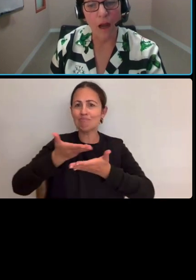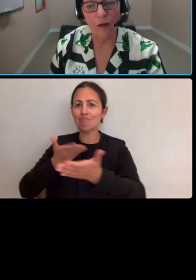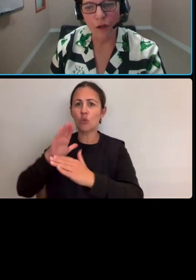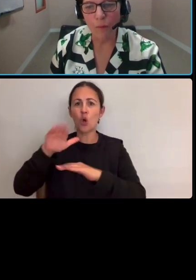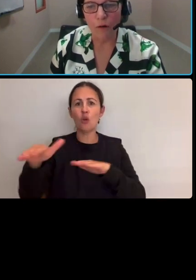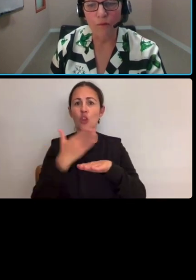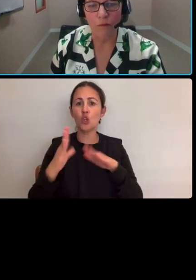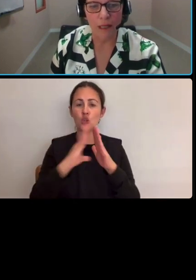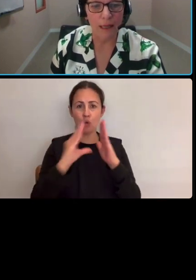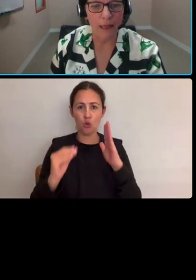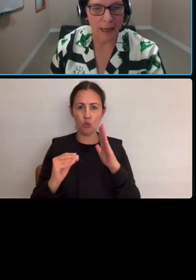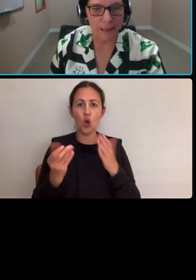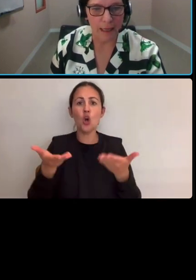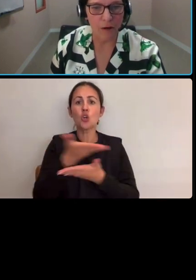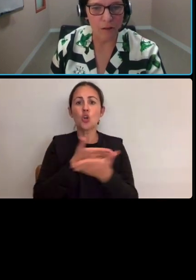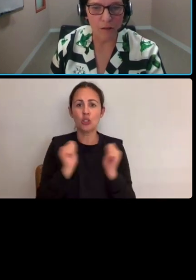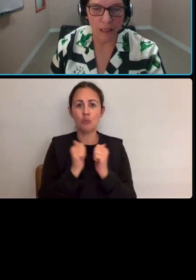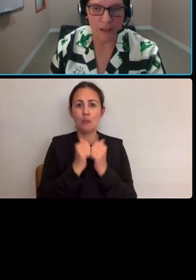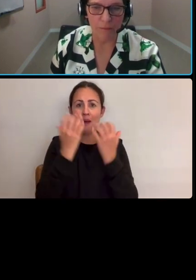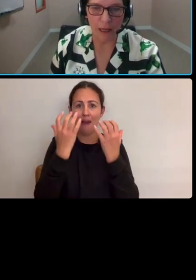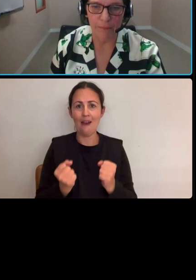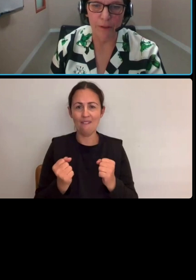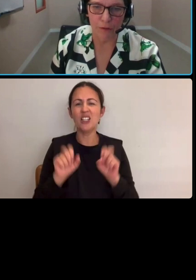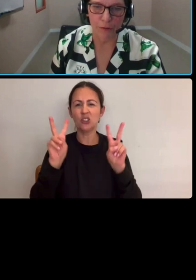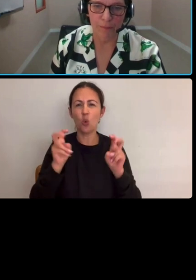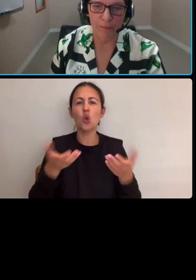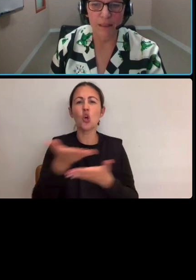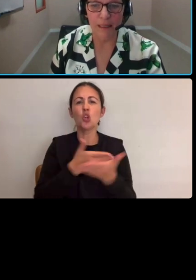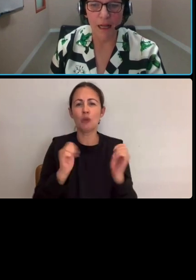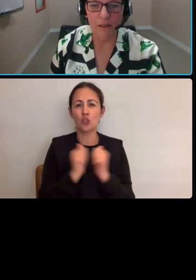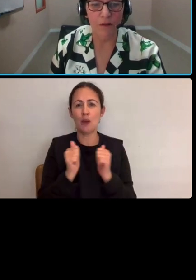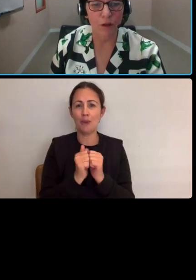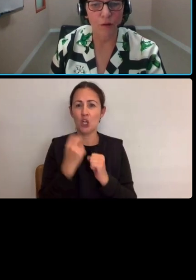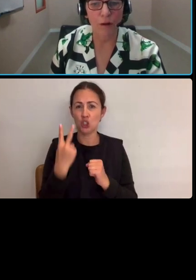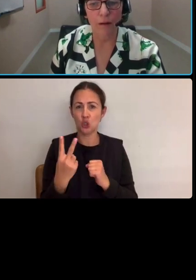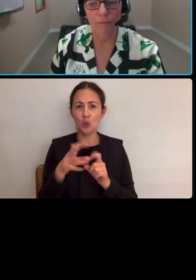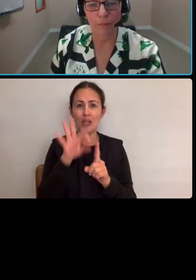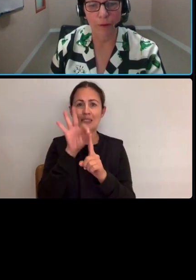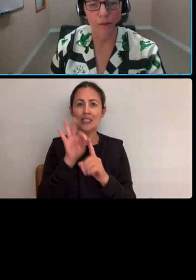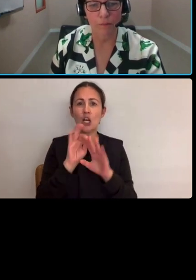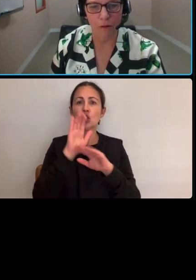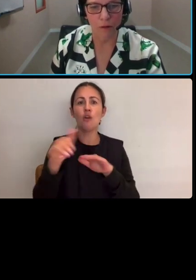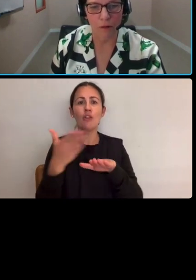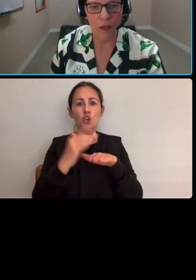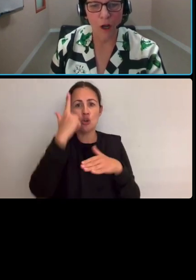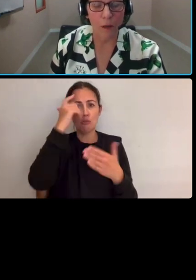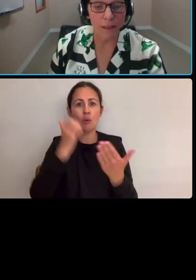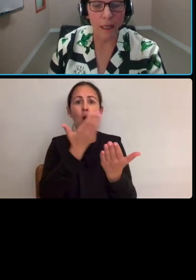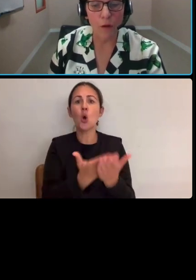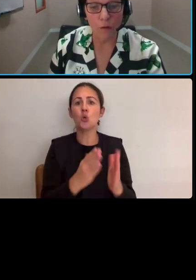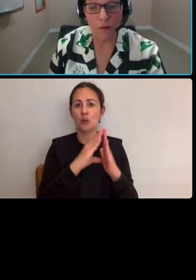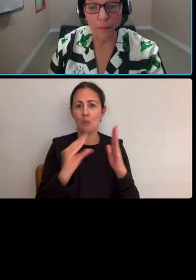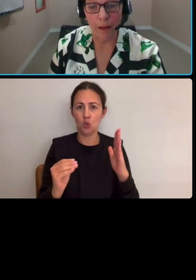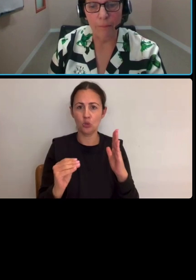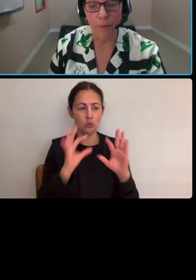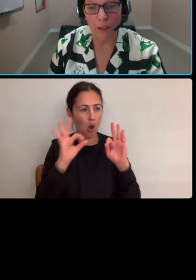paper, a new model for regulating aged care, consultation paper 2, details of the new proposed model. We are